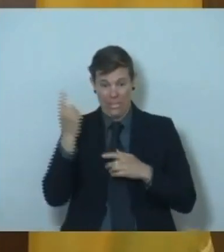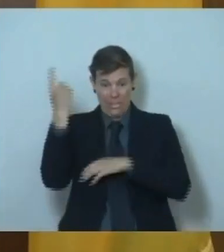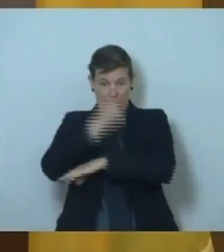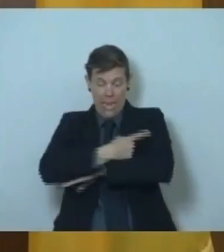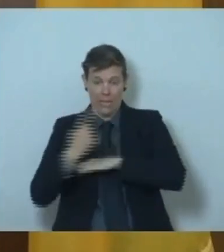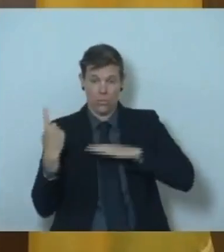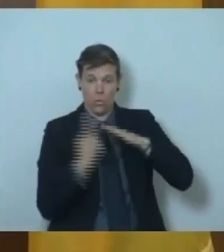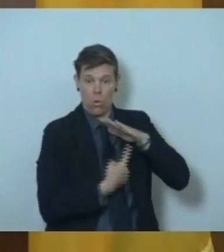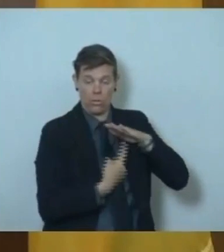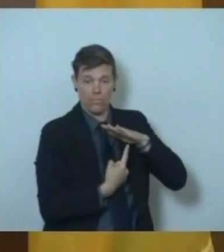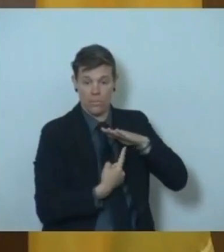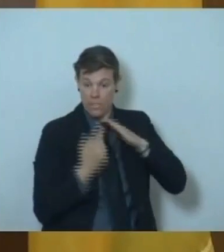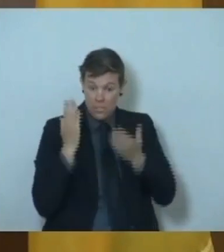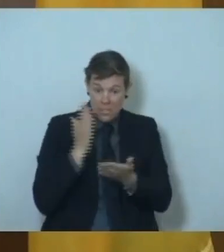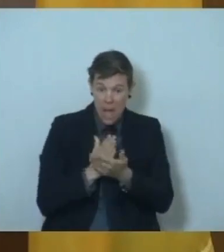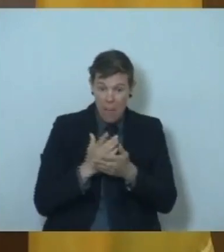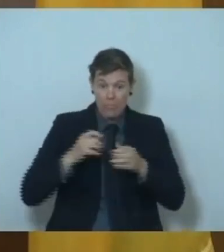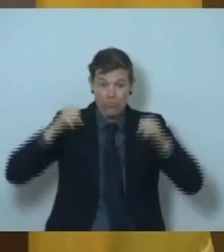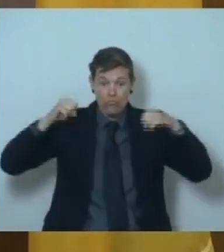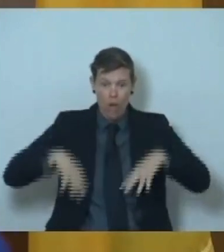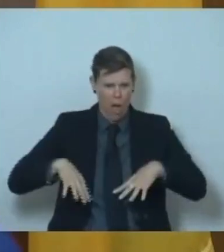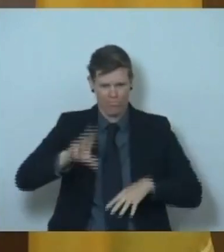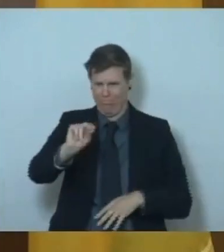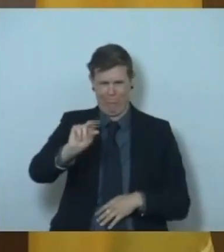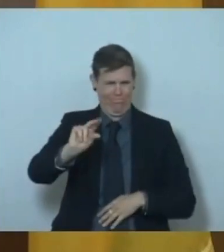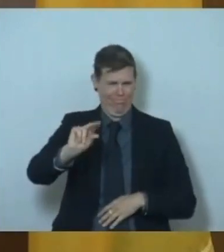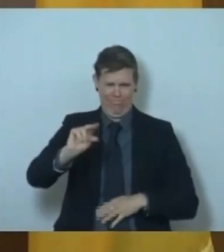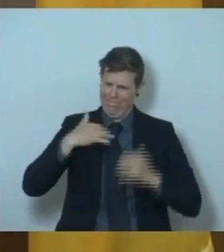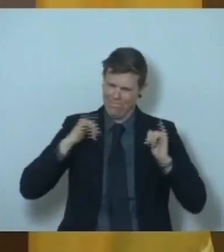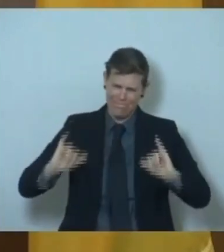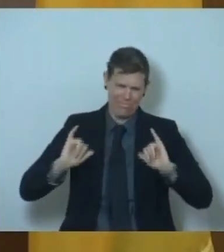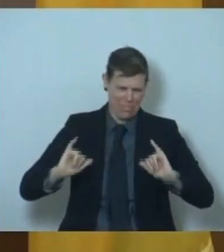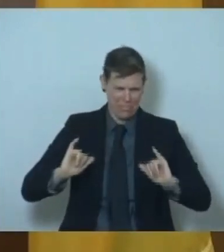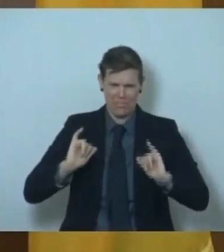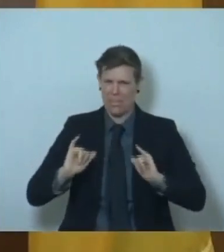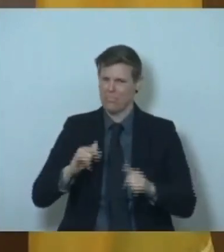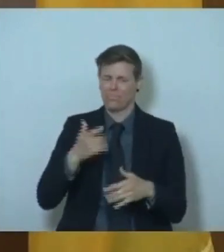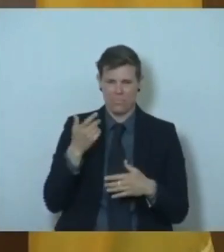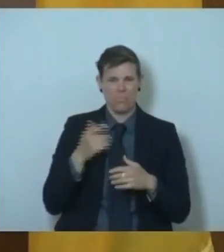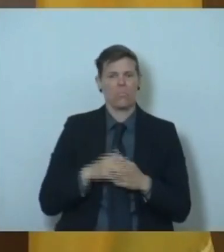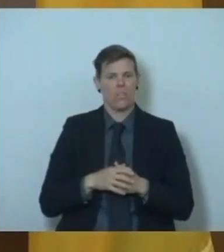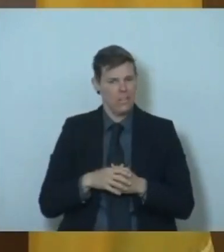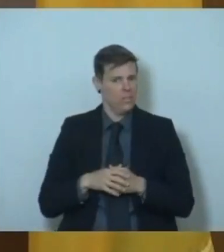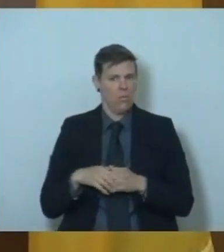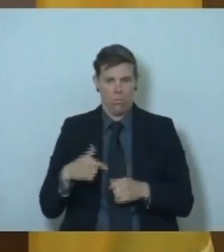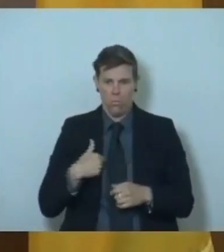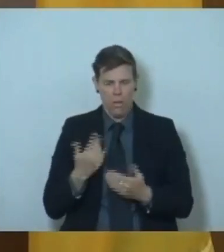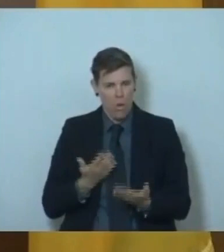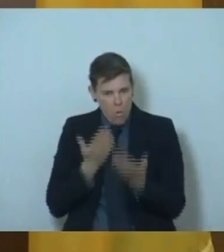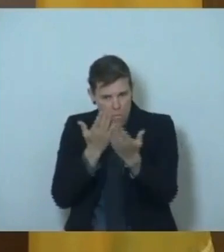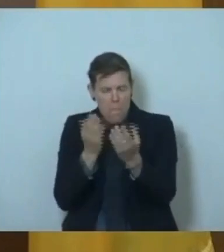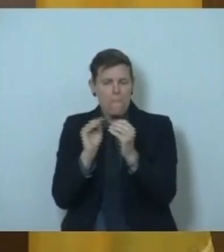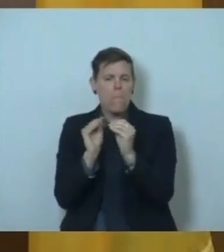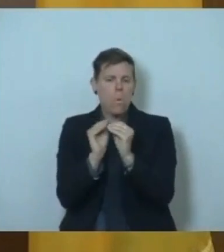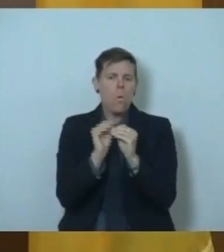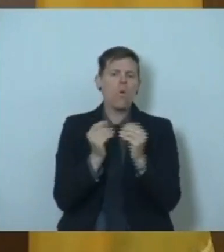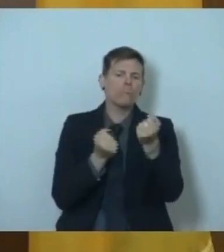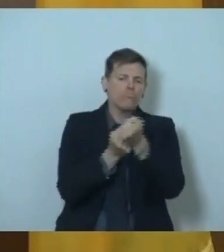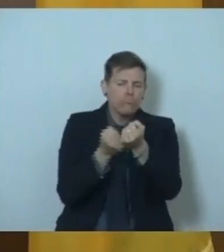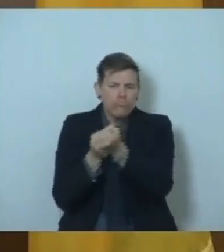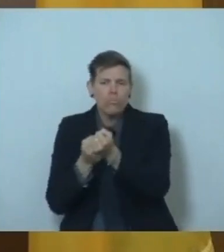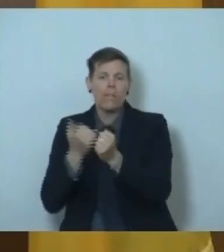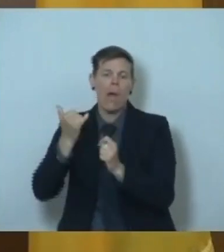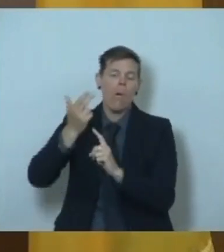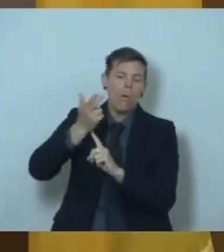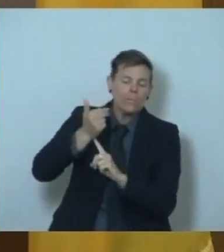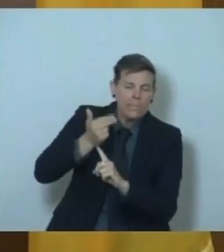some additional relief to hotels and condominiums that operate like hotels and vacation rentals, and we recognize that a